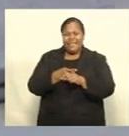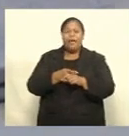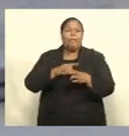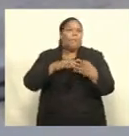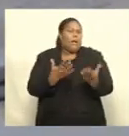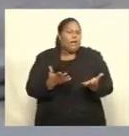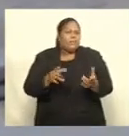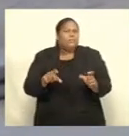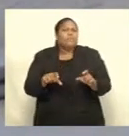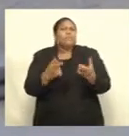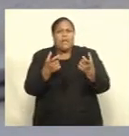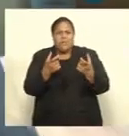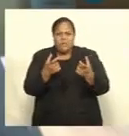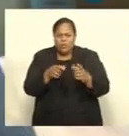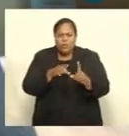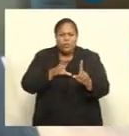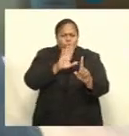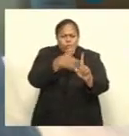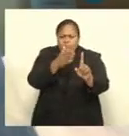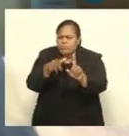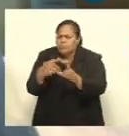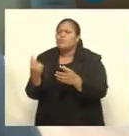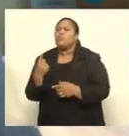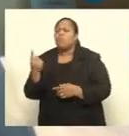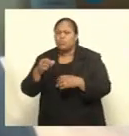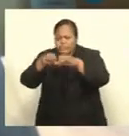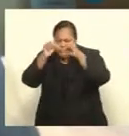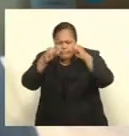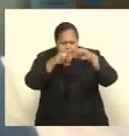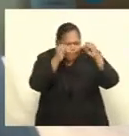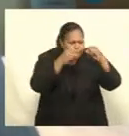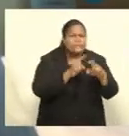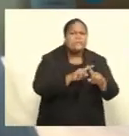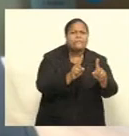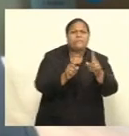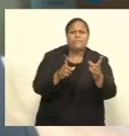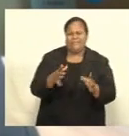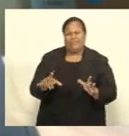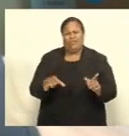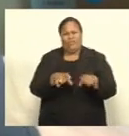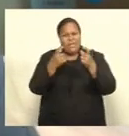to track all individuals. Important to do that because then, for example,